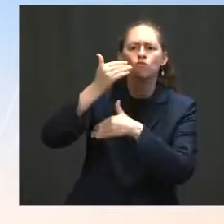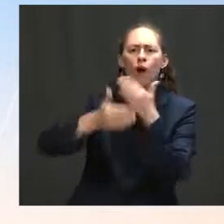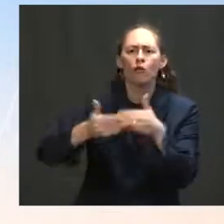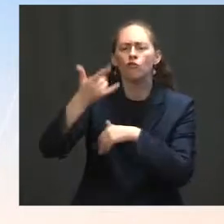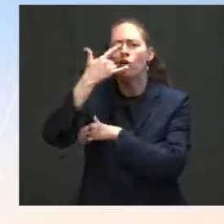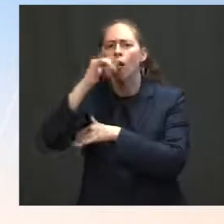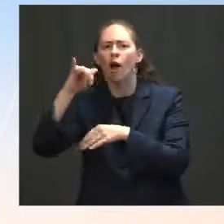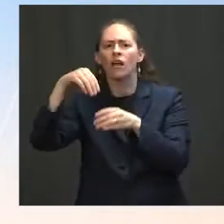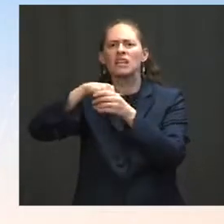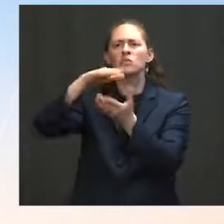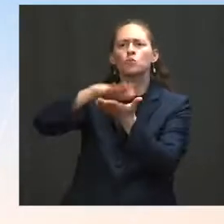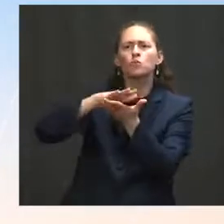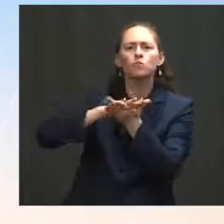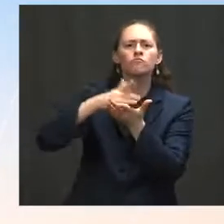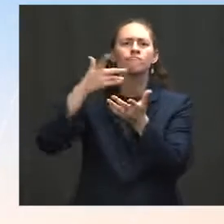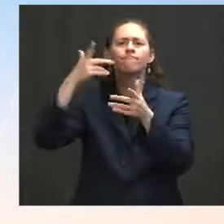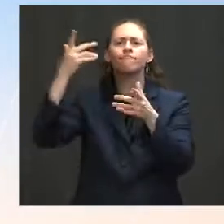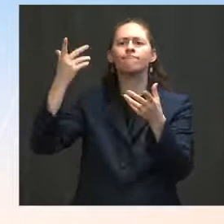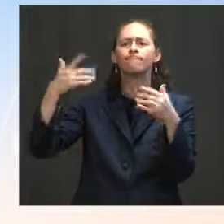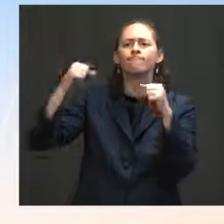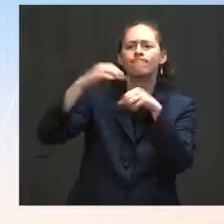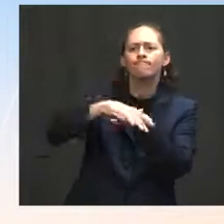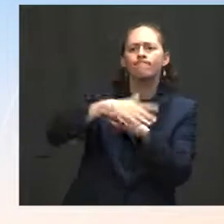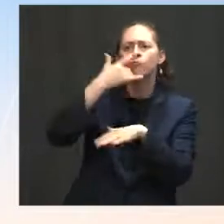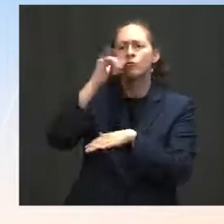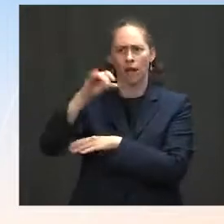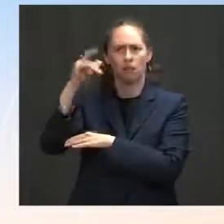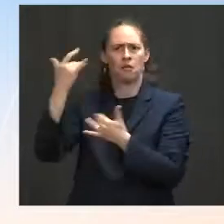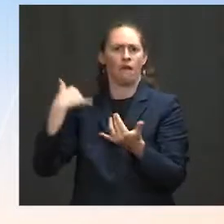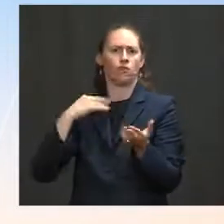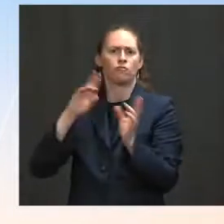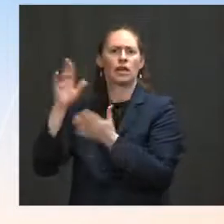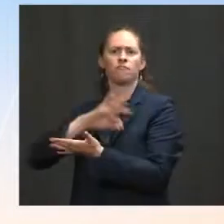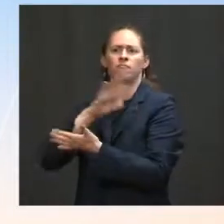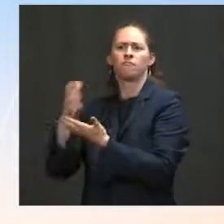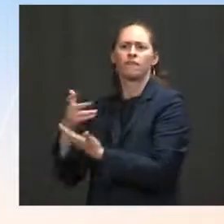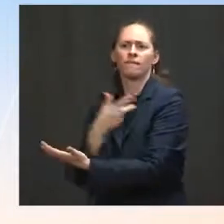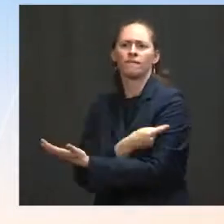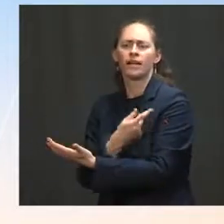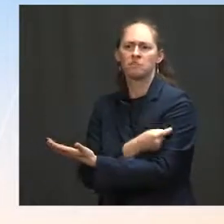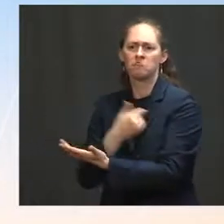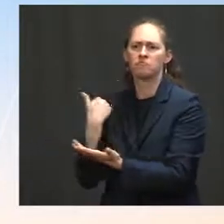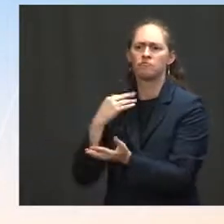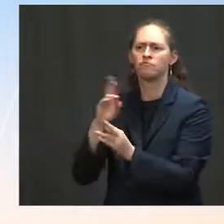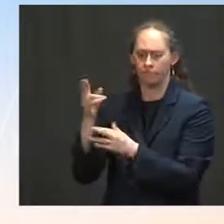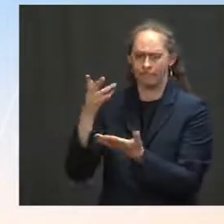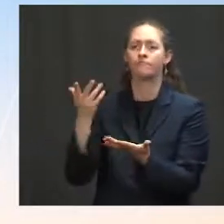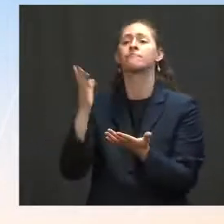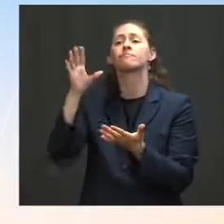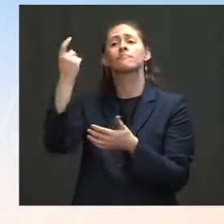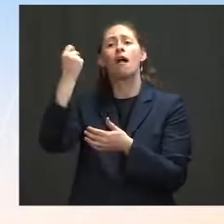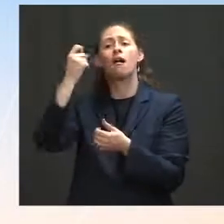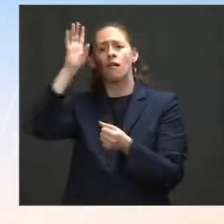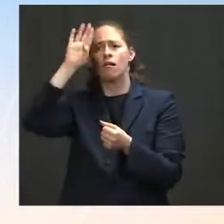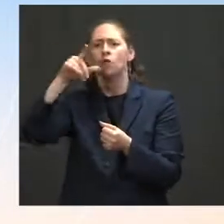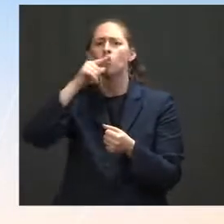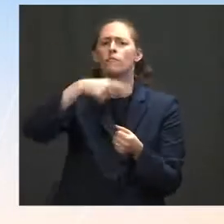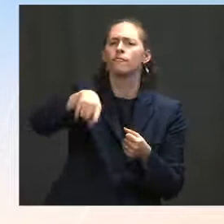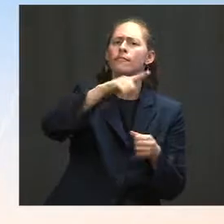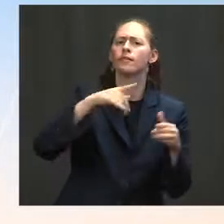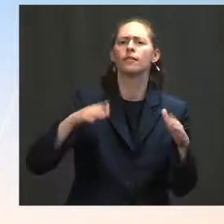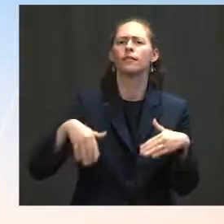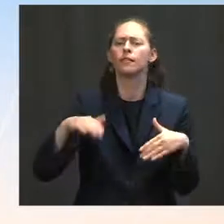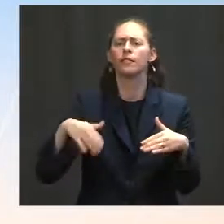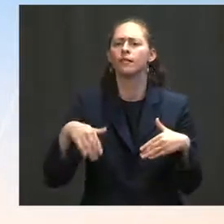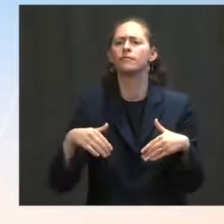where there are high levels of vaccination and areas where there are lower levels of vaccination. And thanks to the American Rescue Plan, $122